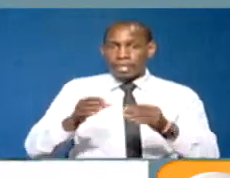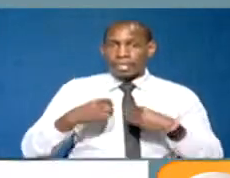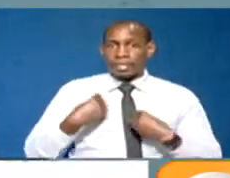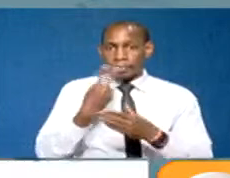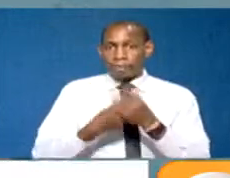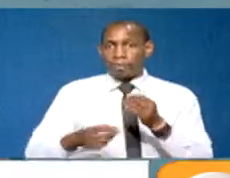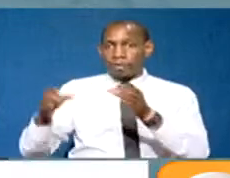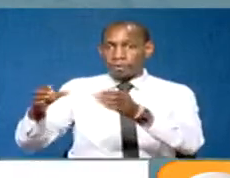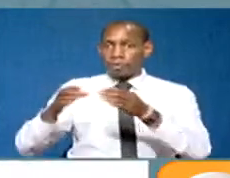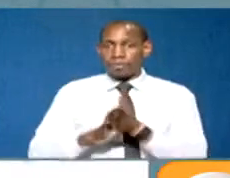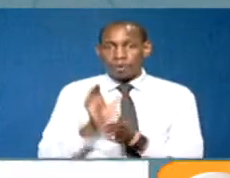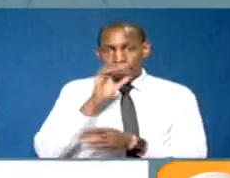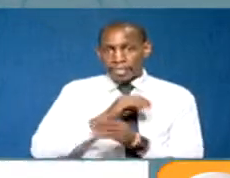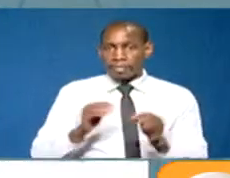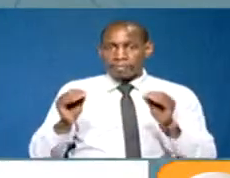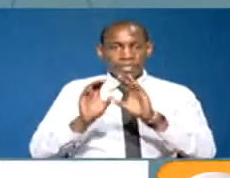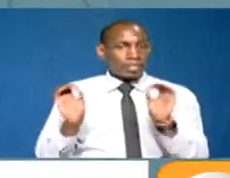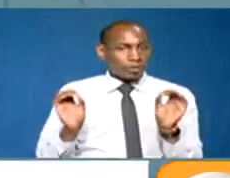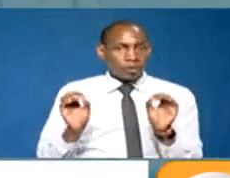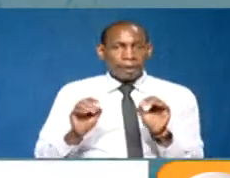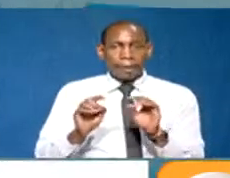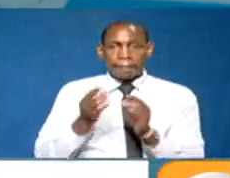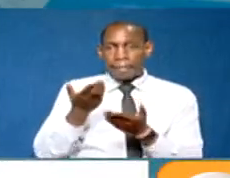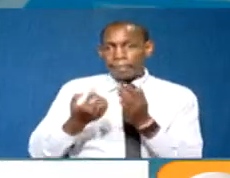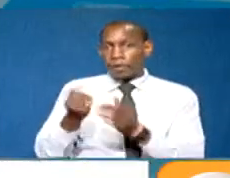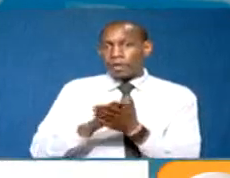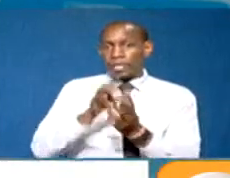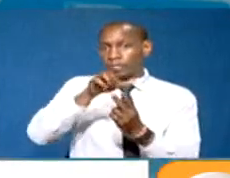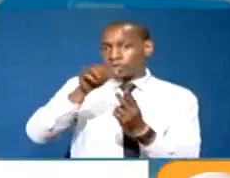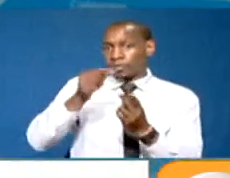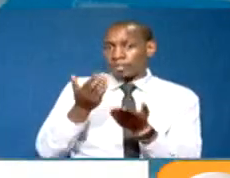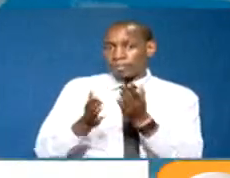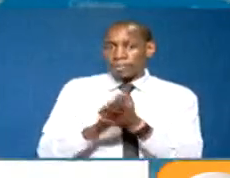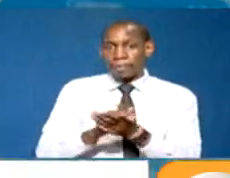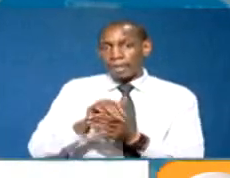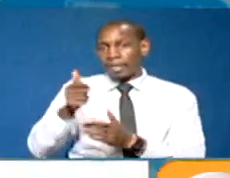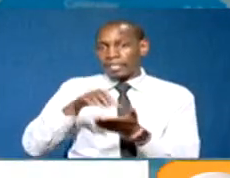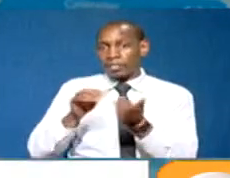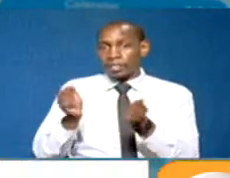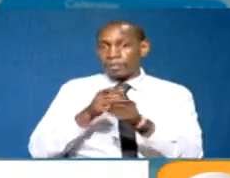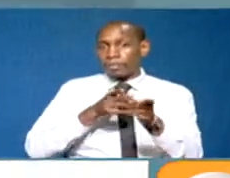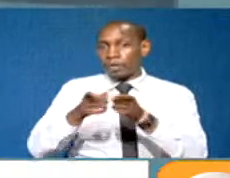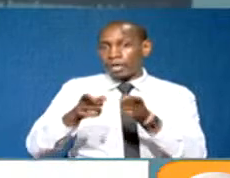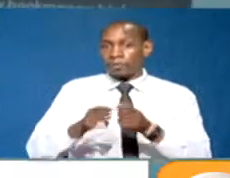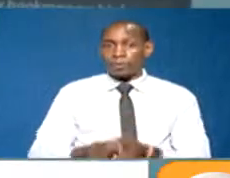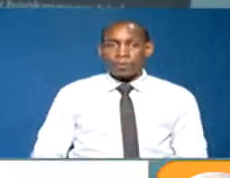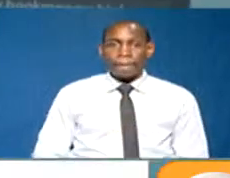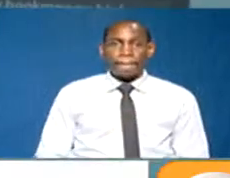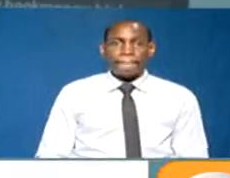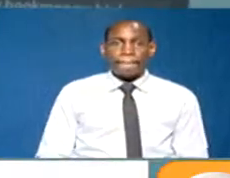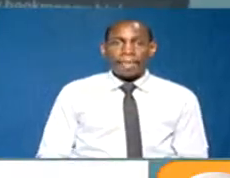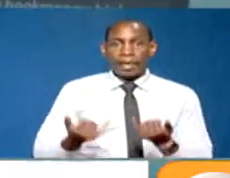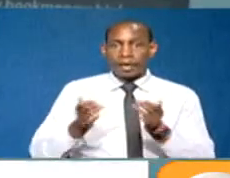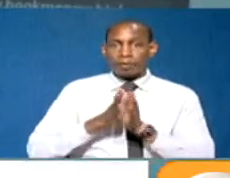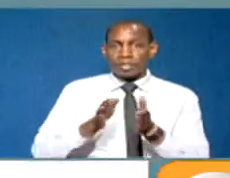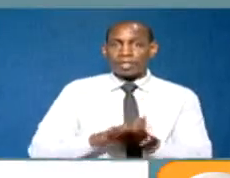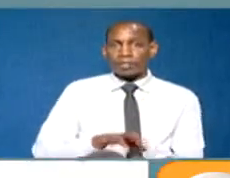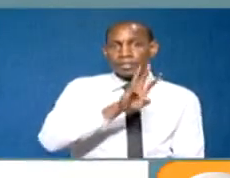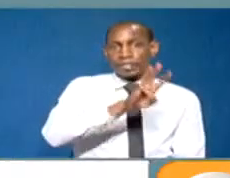both parties not to miss appointments unless by choice or by circumstances beyond their control. So basically, you go to